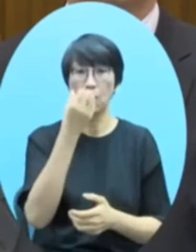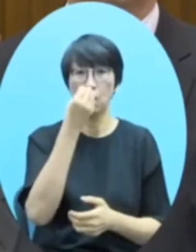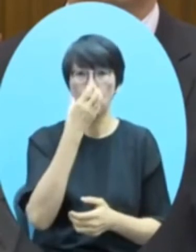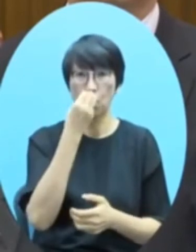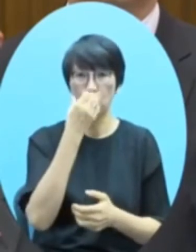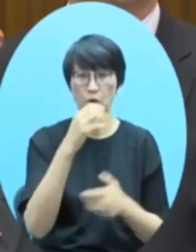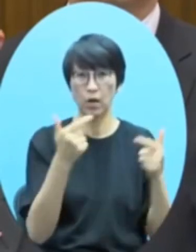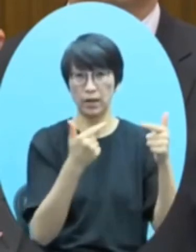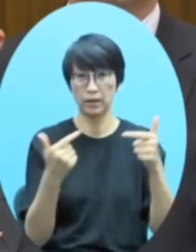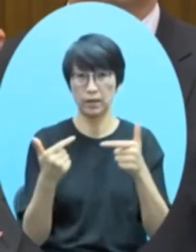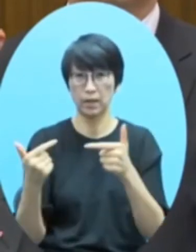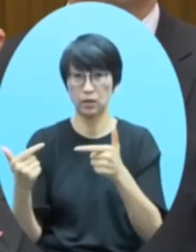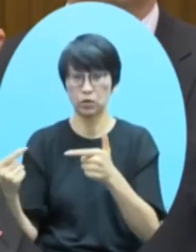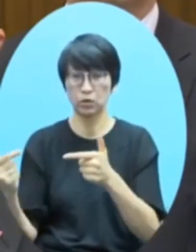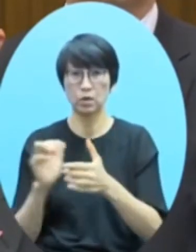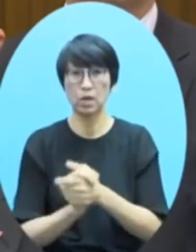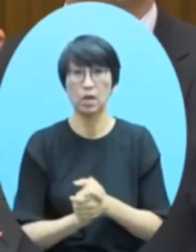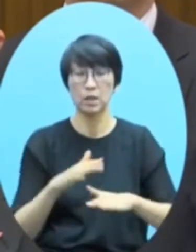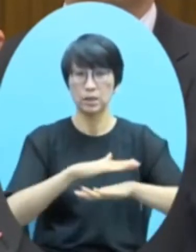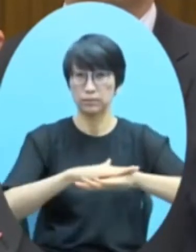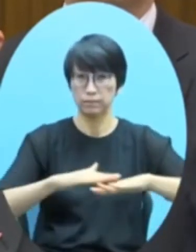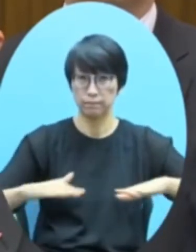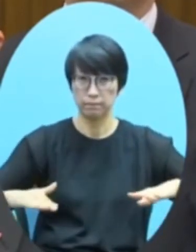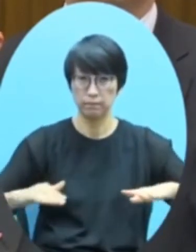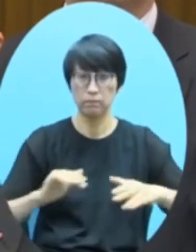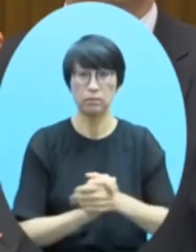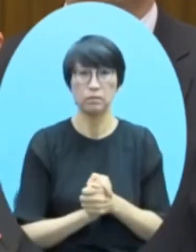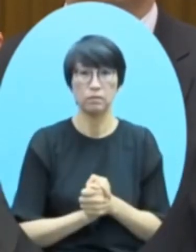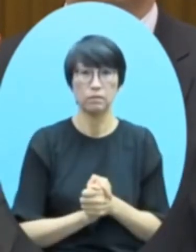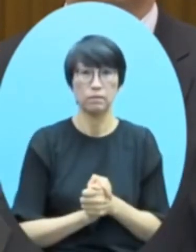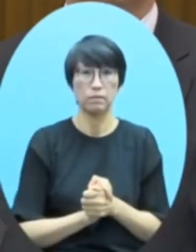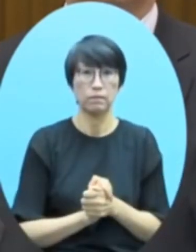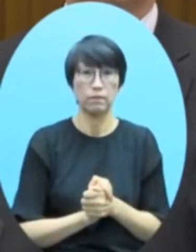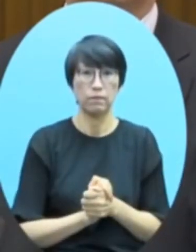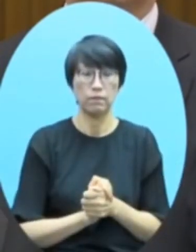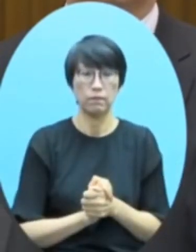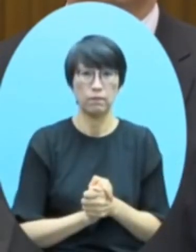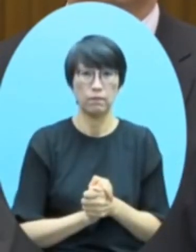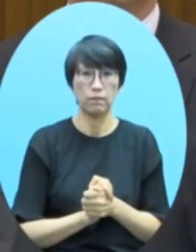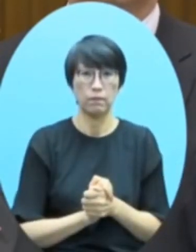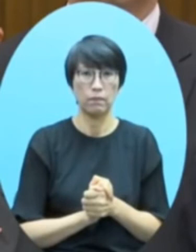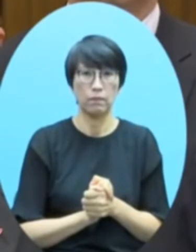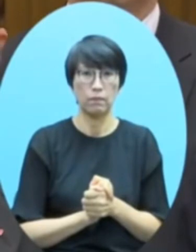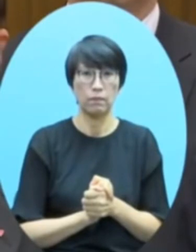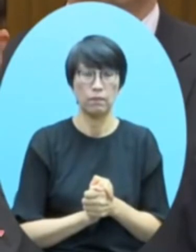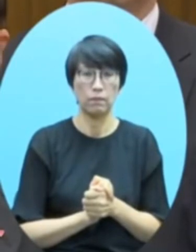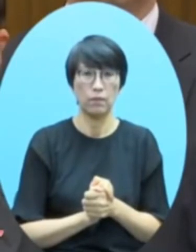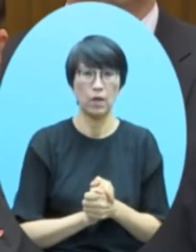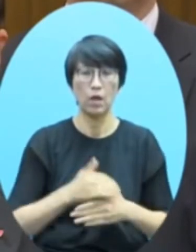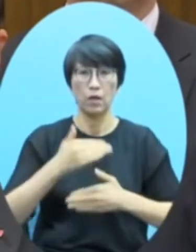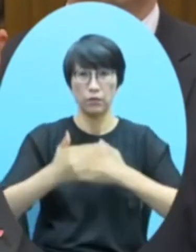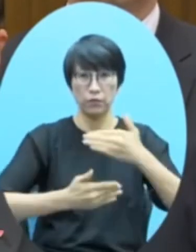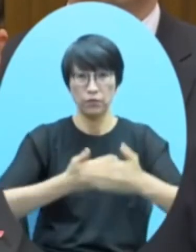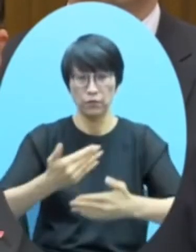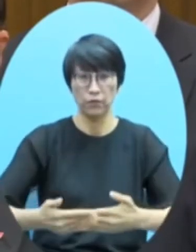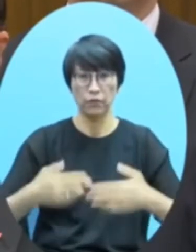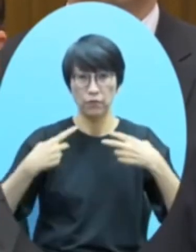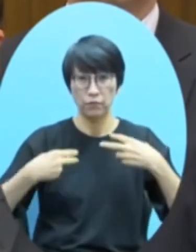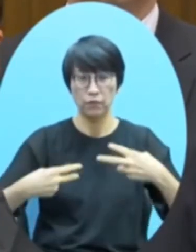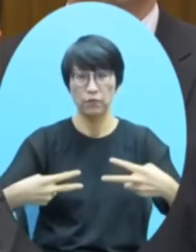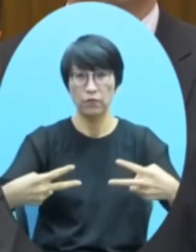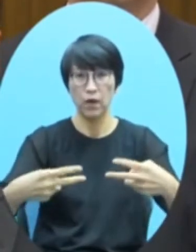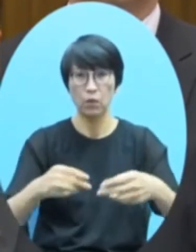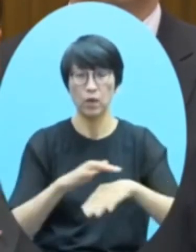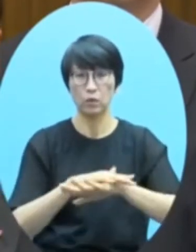Kong's continued safety, security, and of course, prosperity. And these